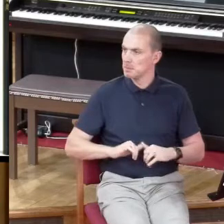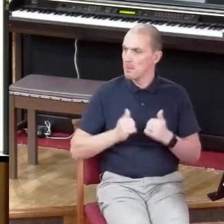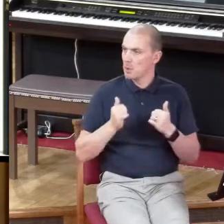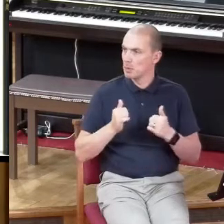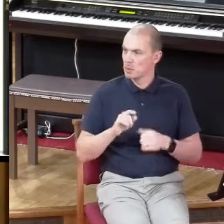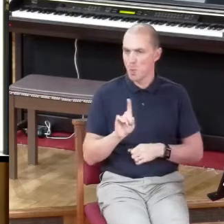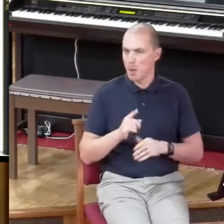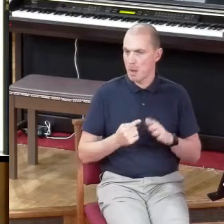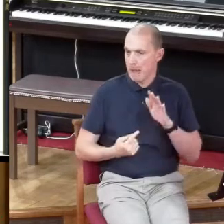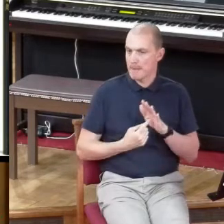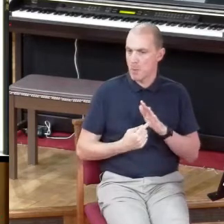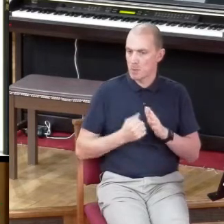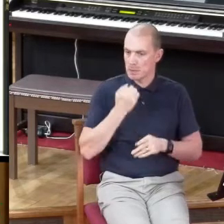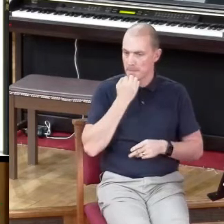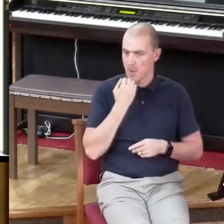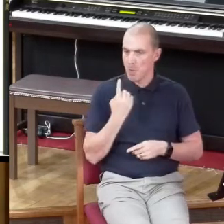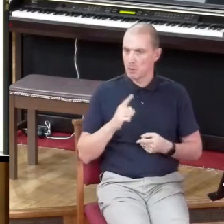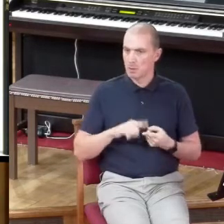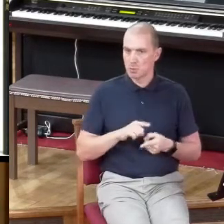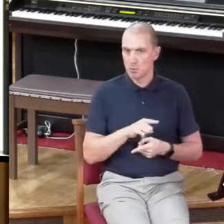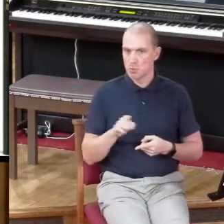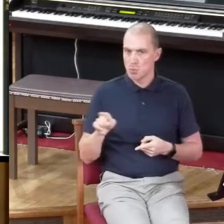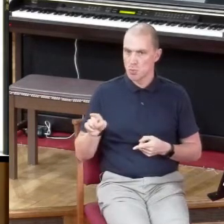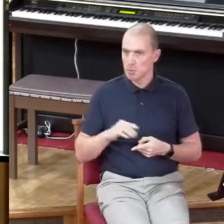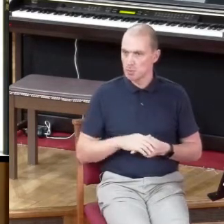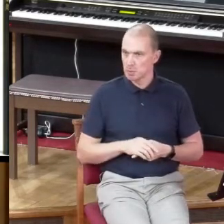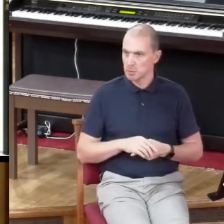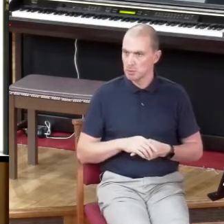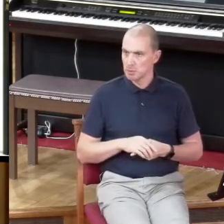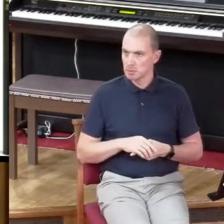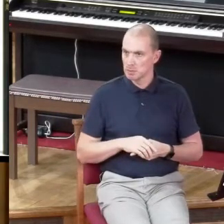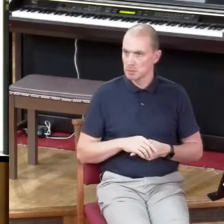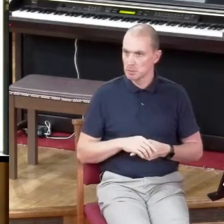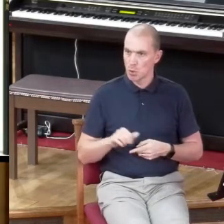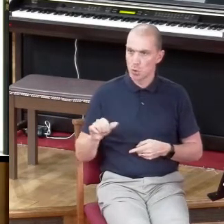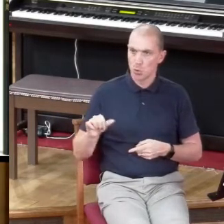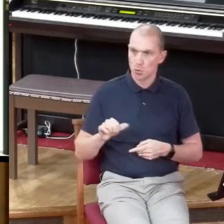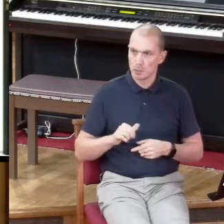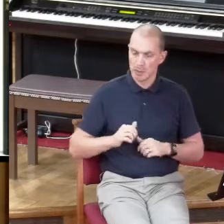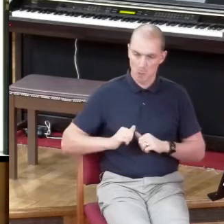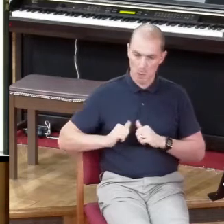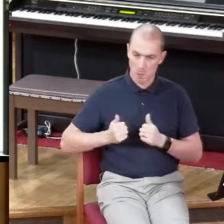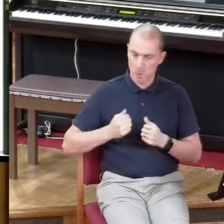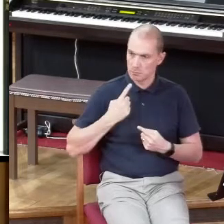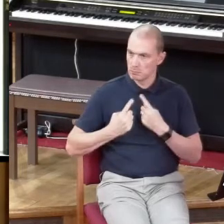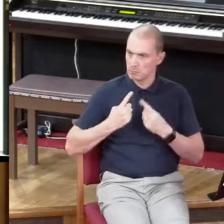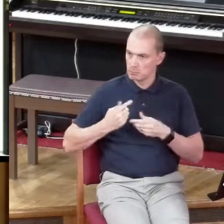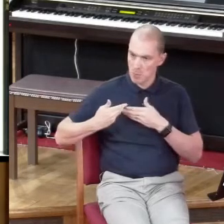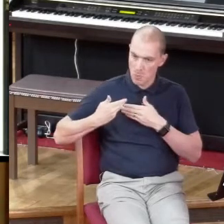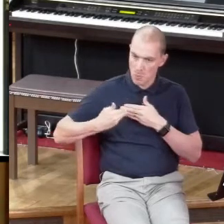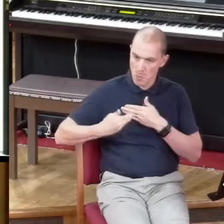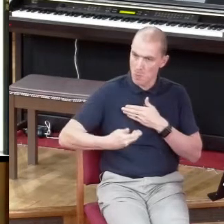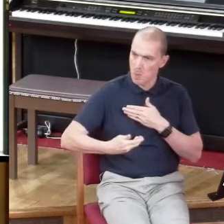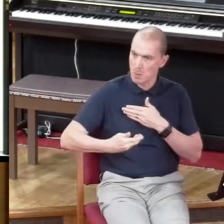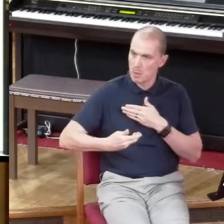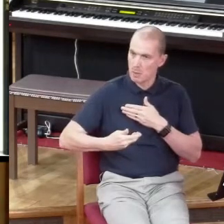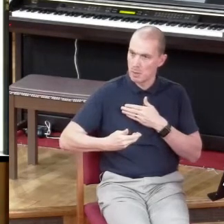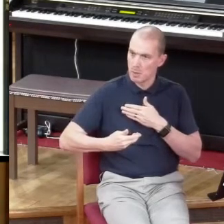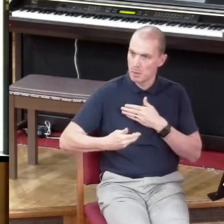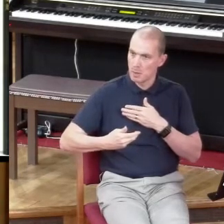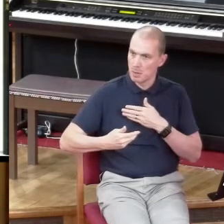me? Is it this good deposit passed on down the years? Is it this apostolic teaching that we